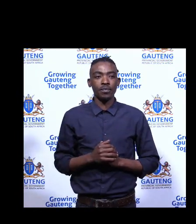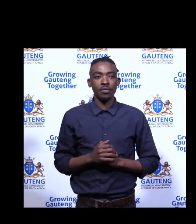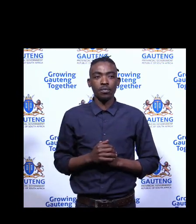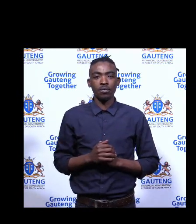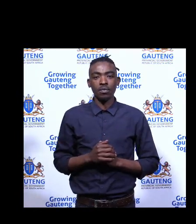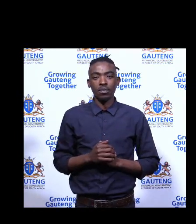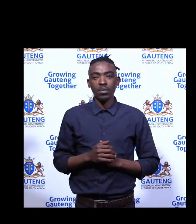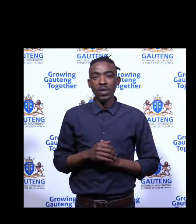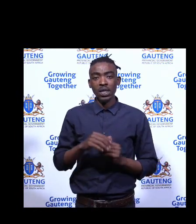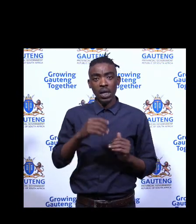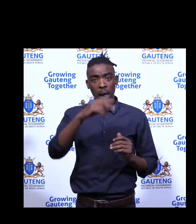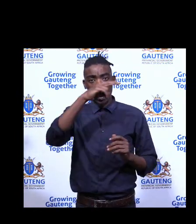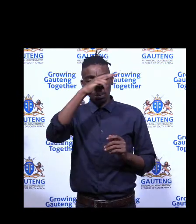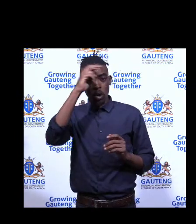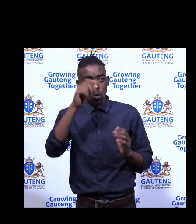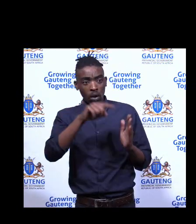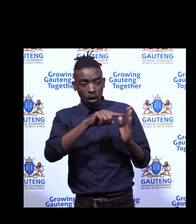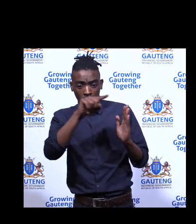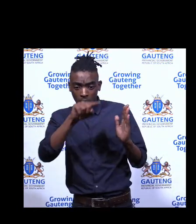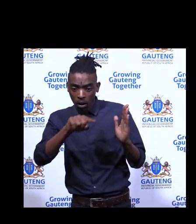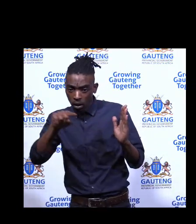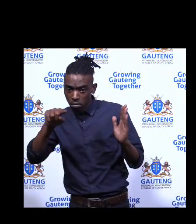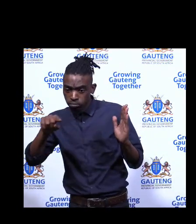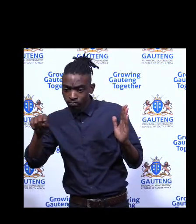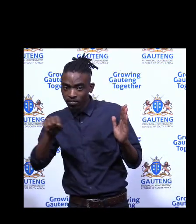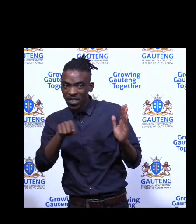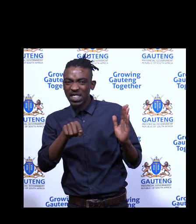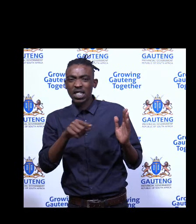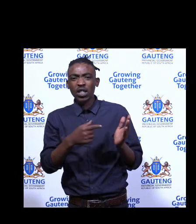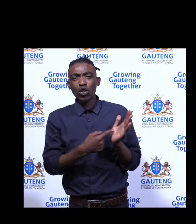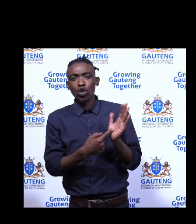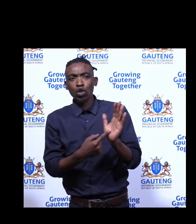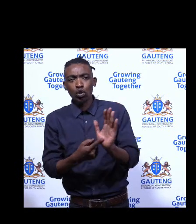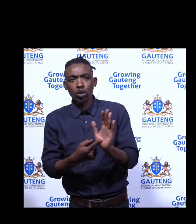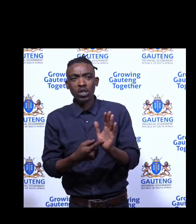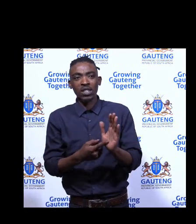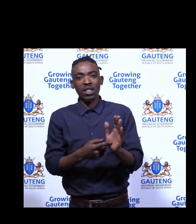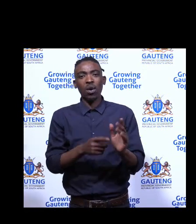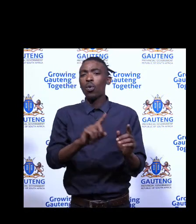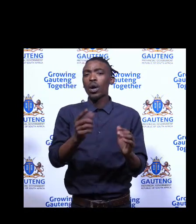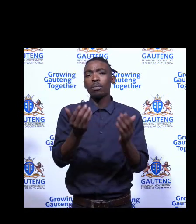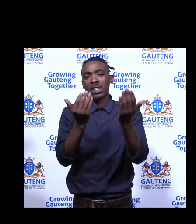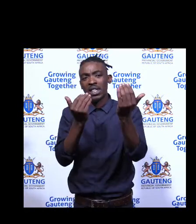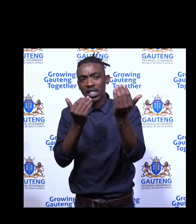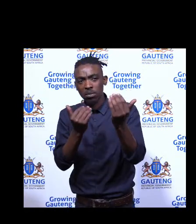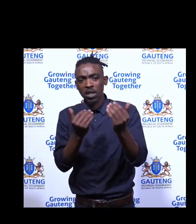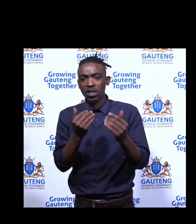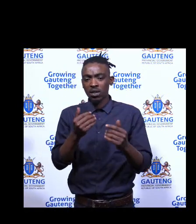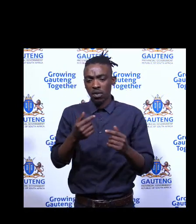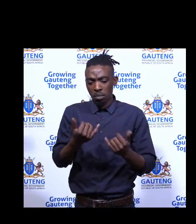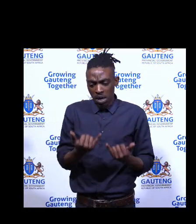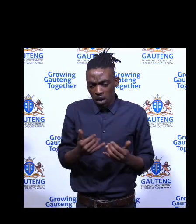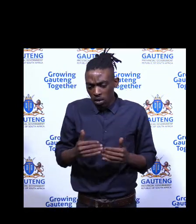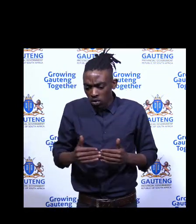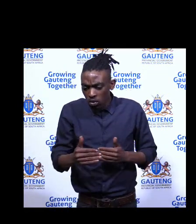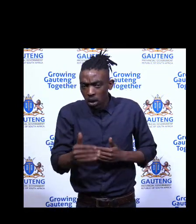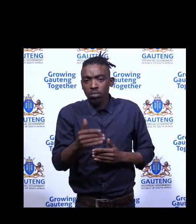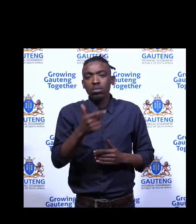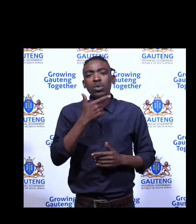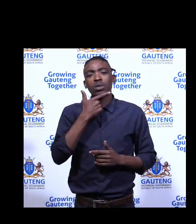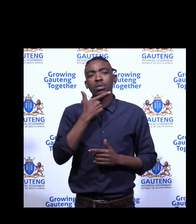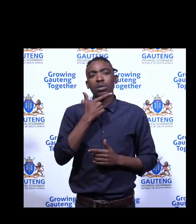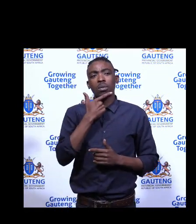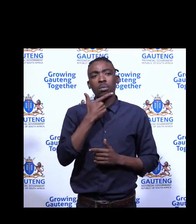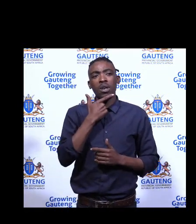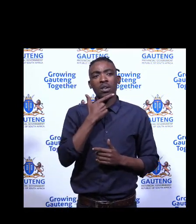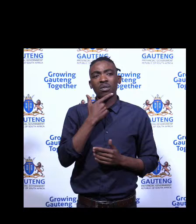would have a peak around November, December, closer to December, with a maximum number of active cases of around